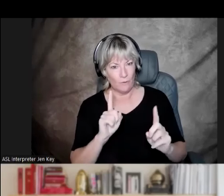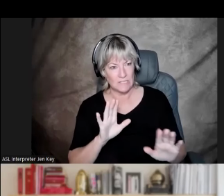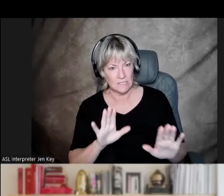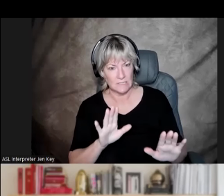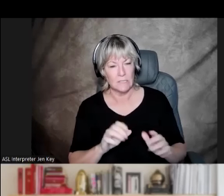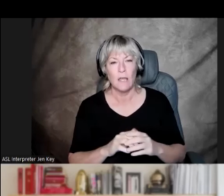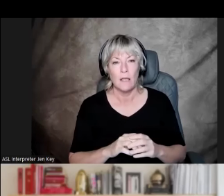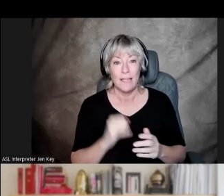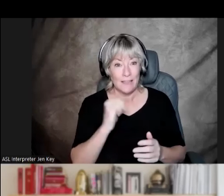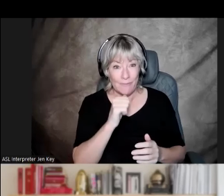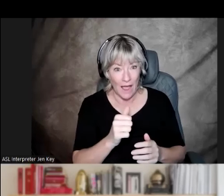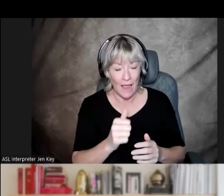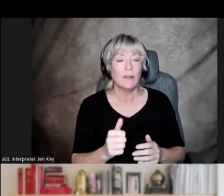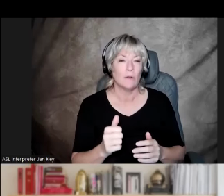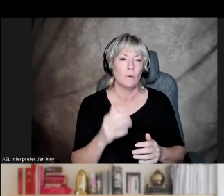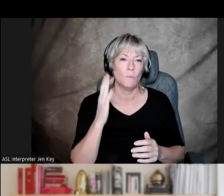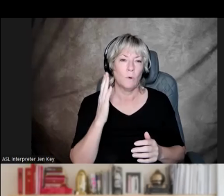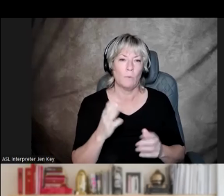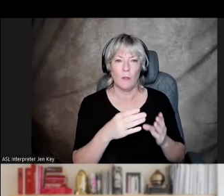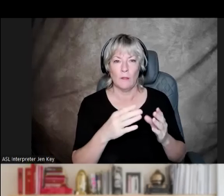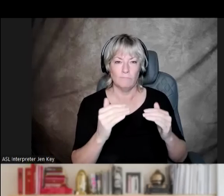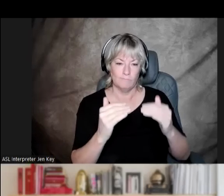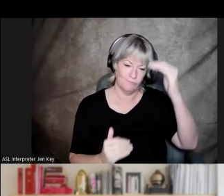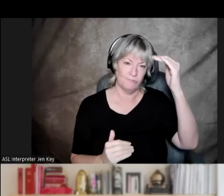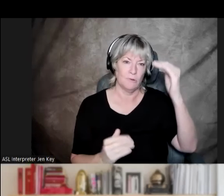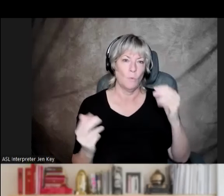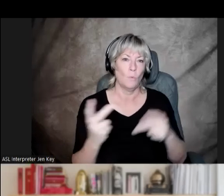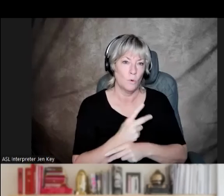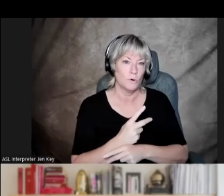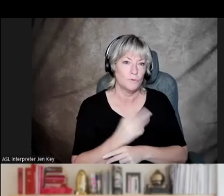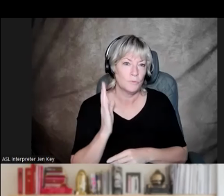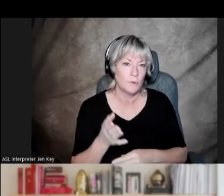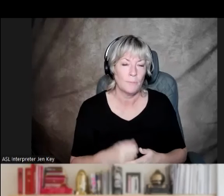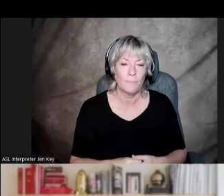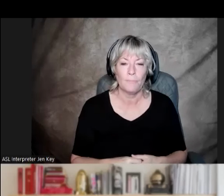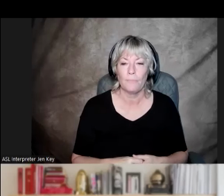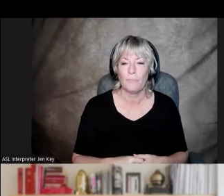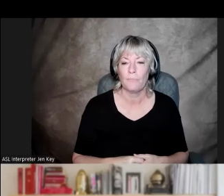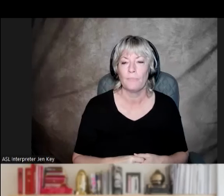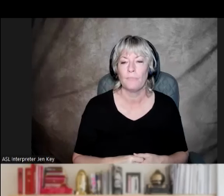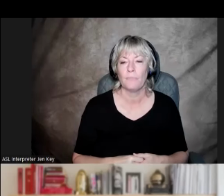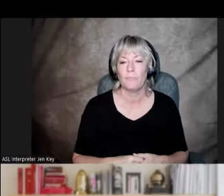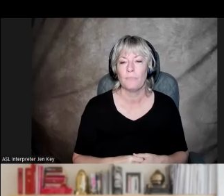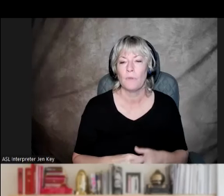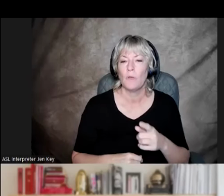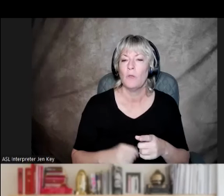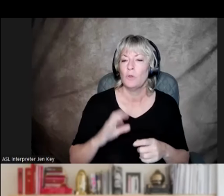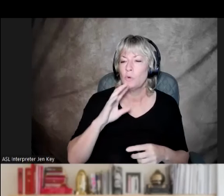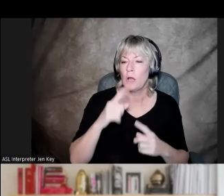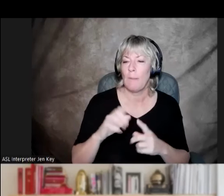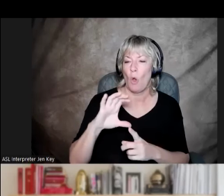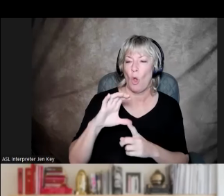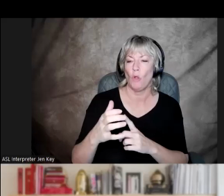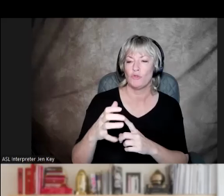we're going to potentially really widen that gap. You talk about cultural